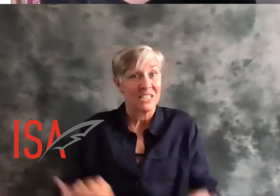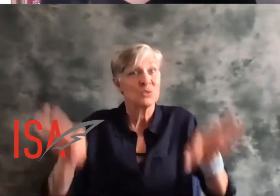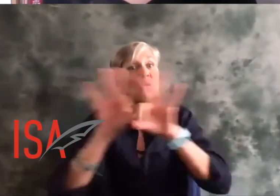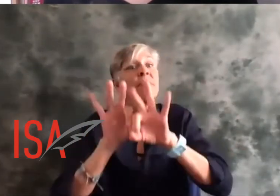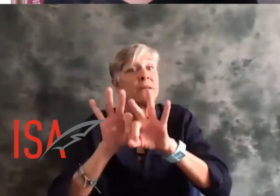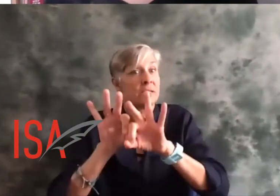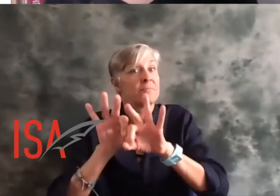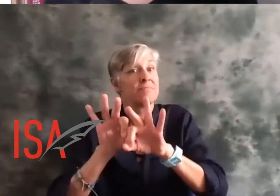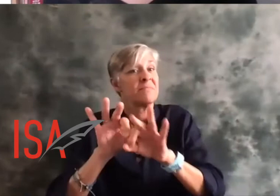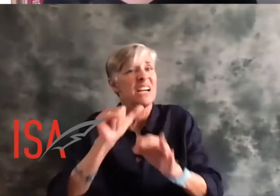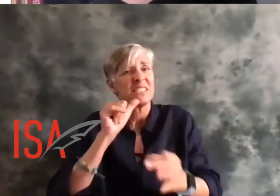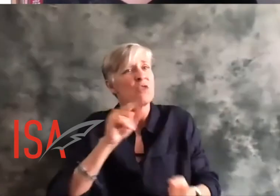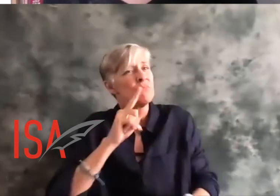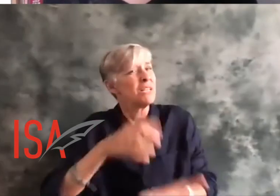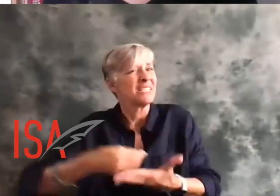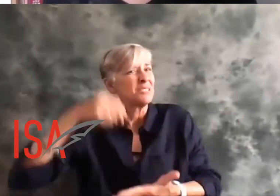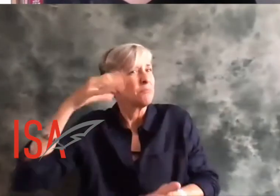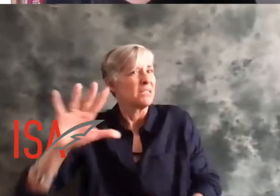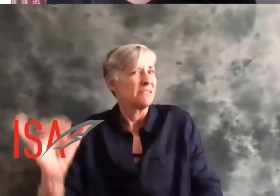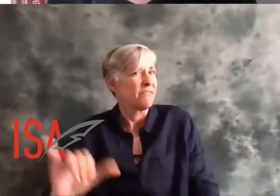and it's usually not that expensive.